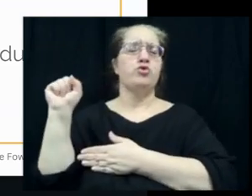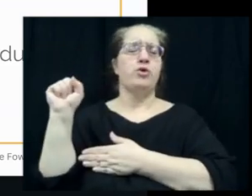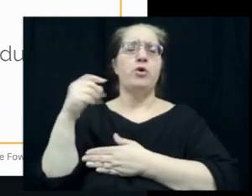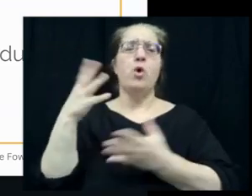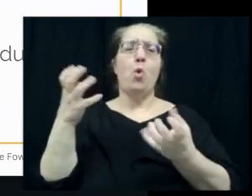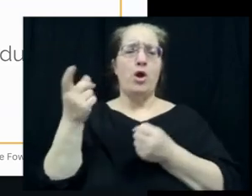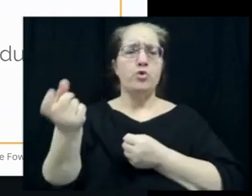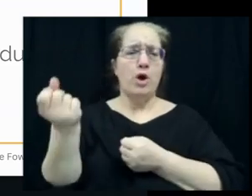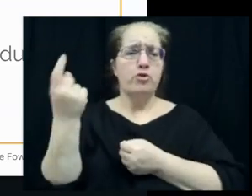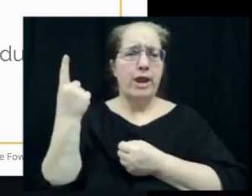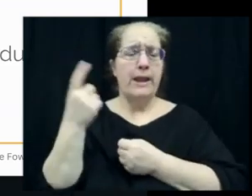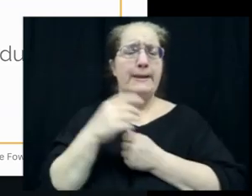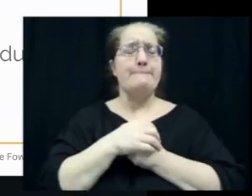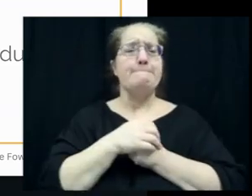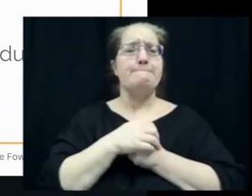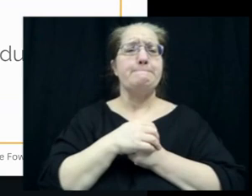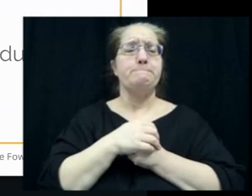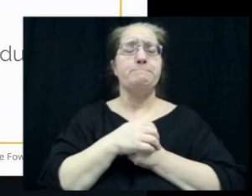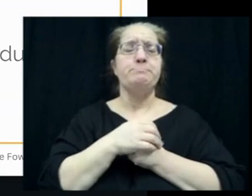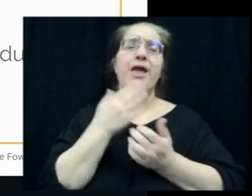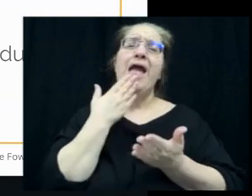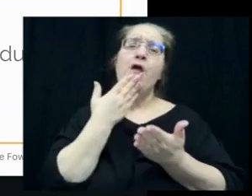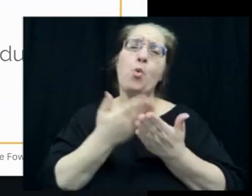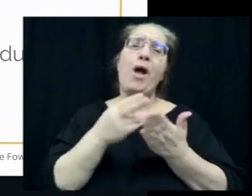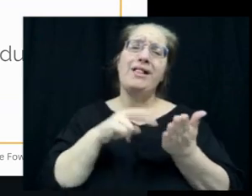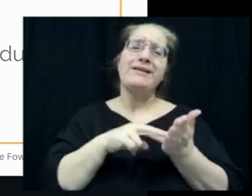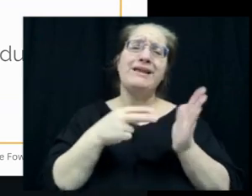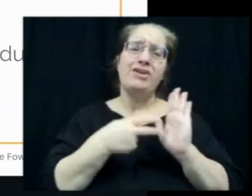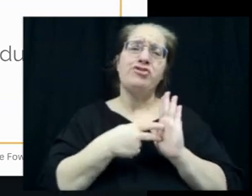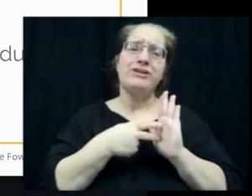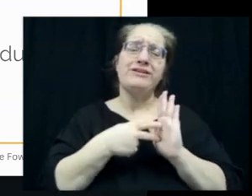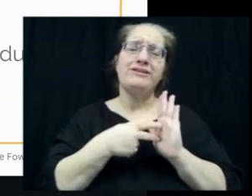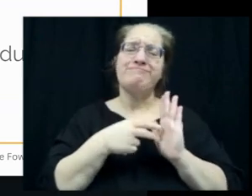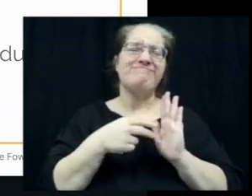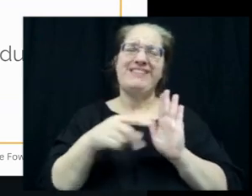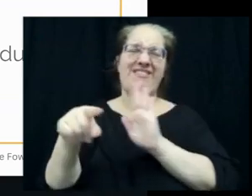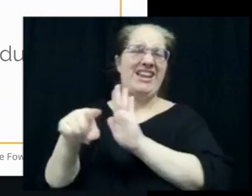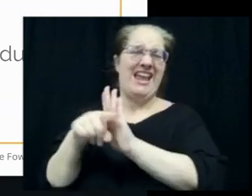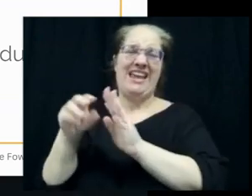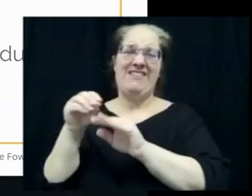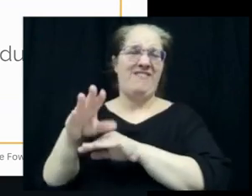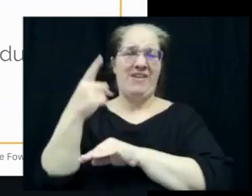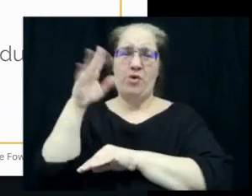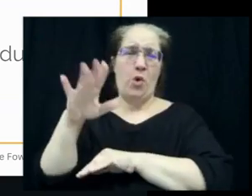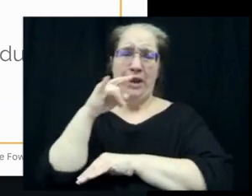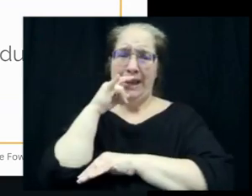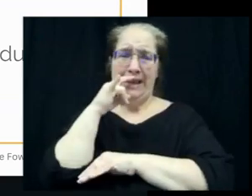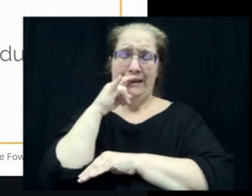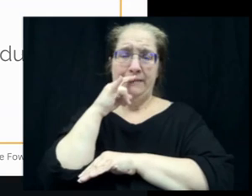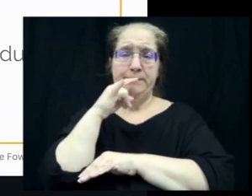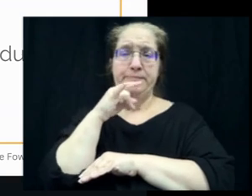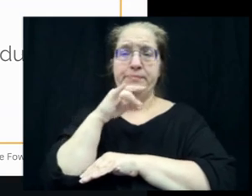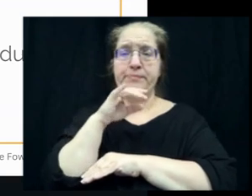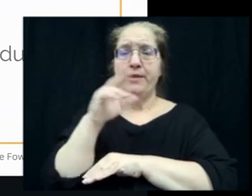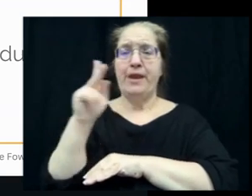you to understand, that even though it's well-intentioned, it's having an adverse effect on your child. And sure, I'll tell you,